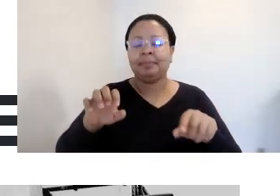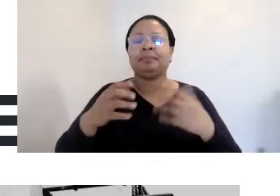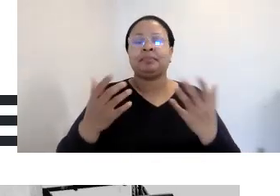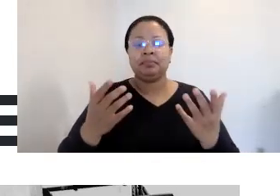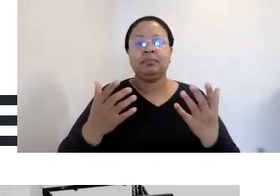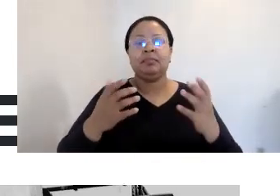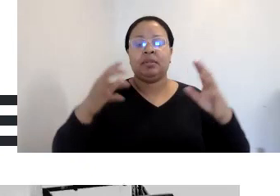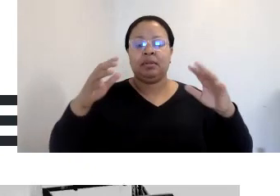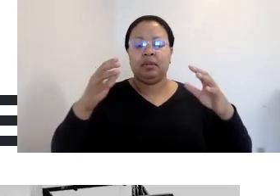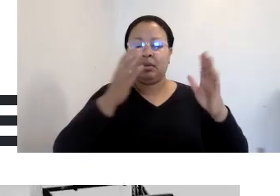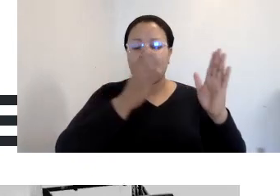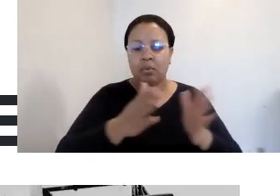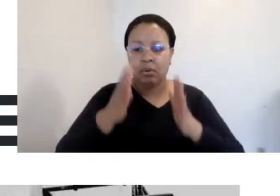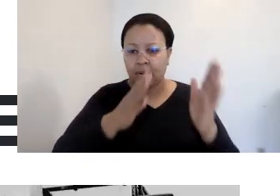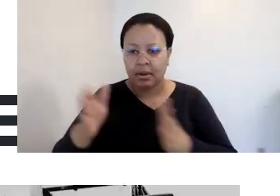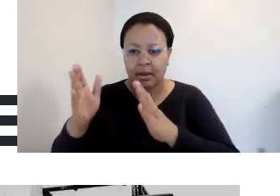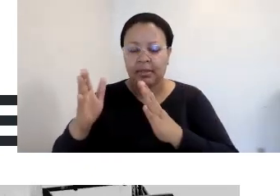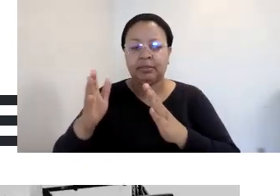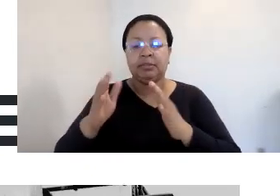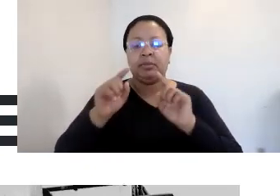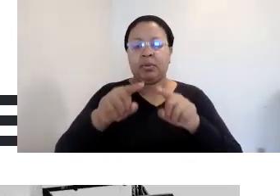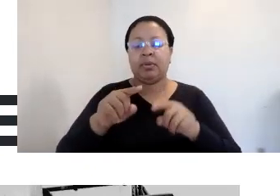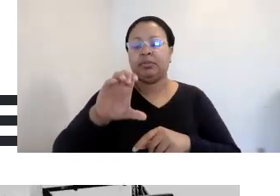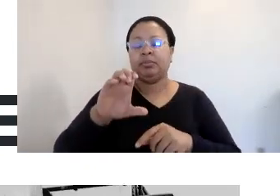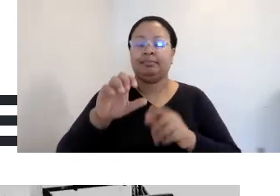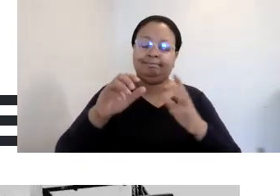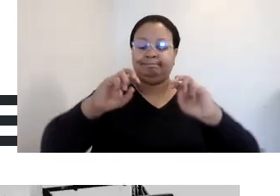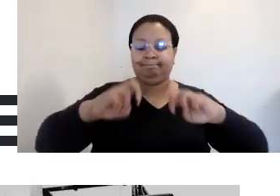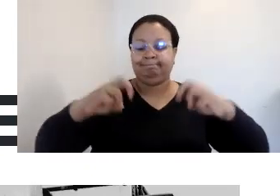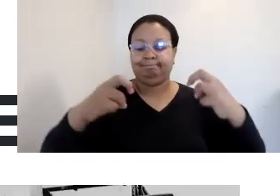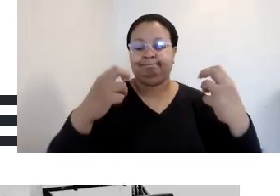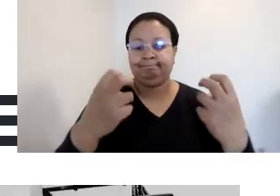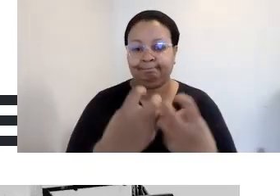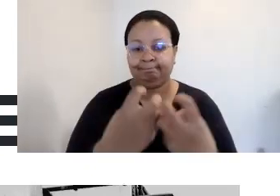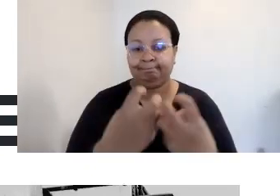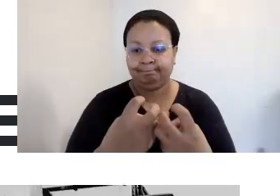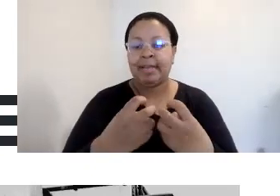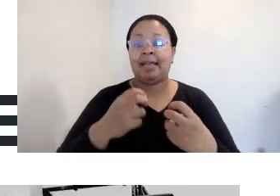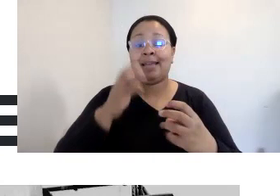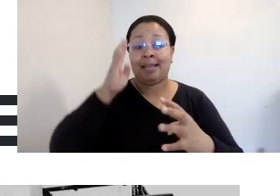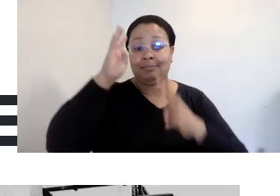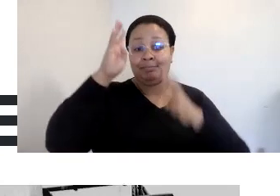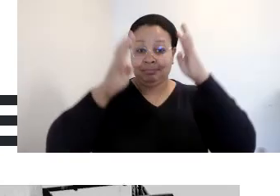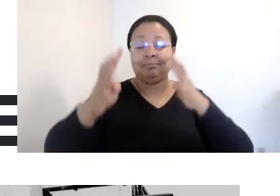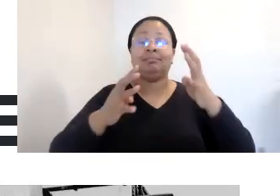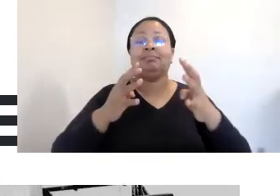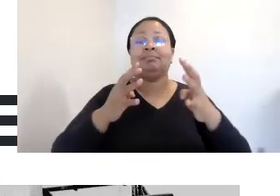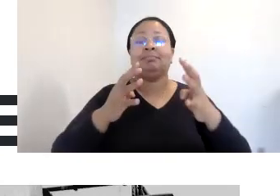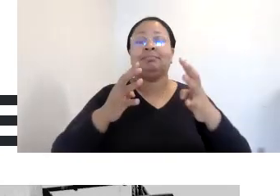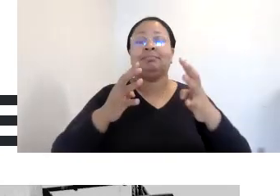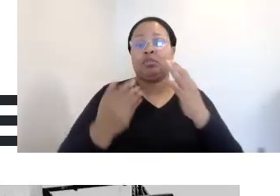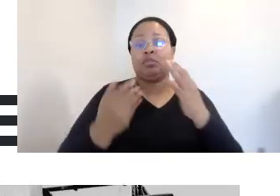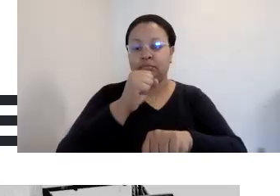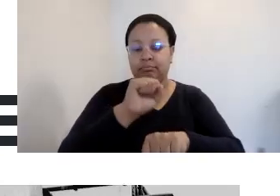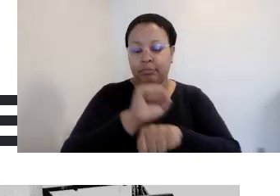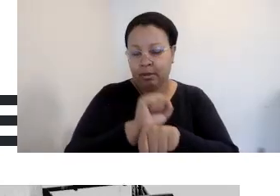and the sit-in eventually led to job creations and led to a repeal of that policy.